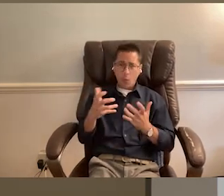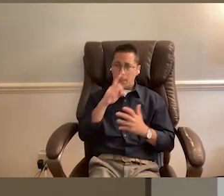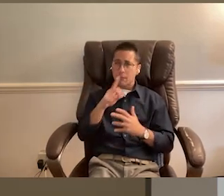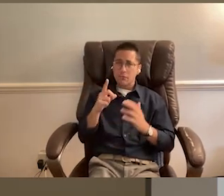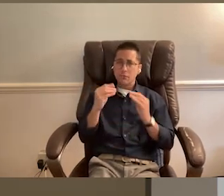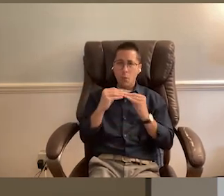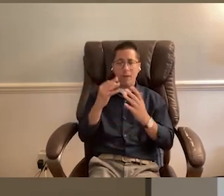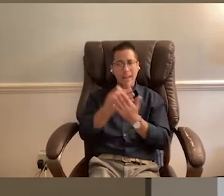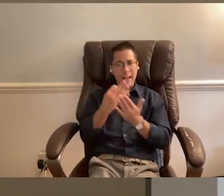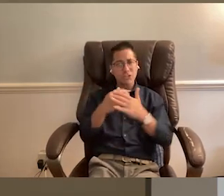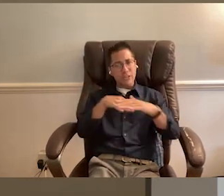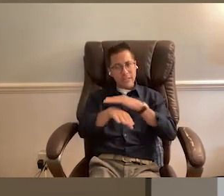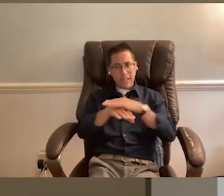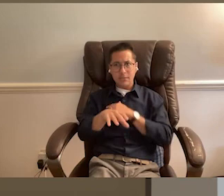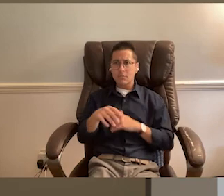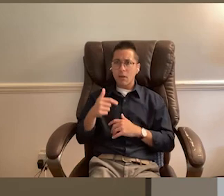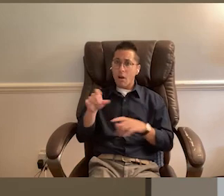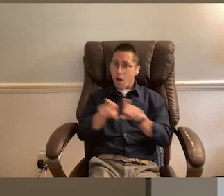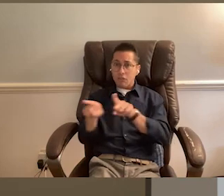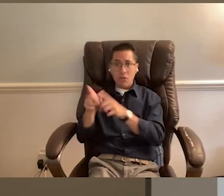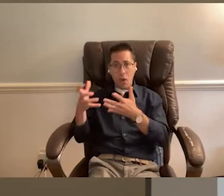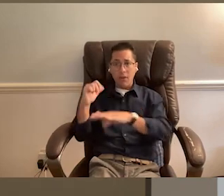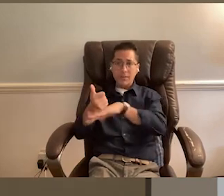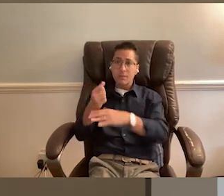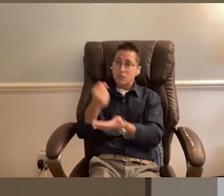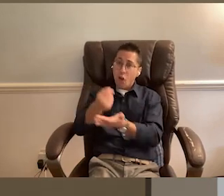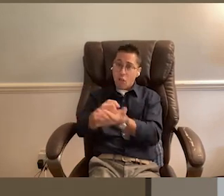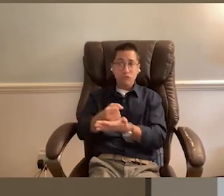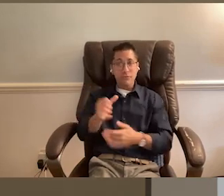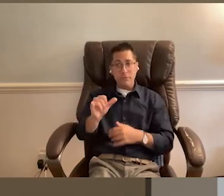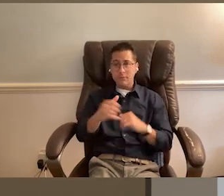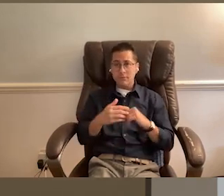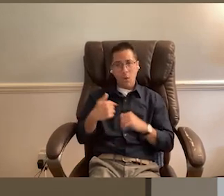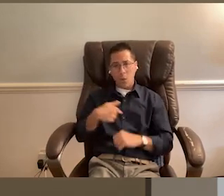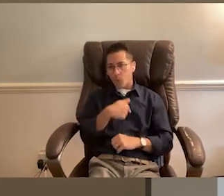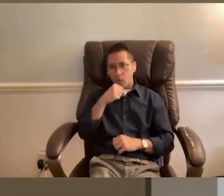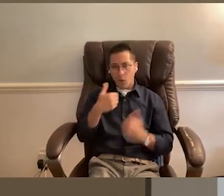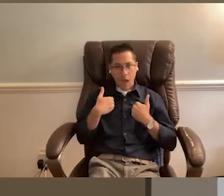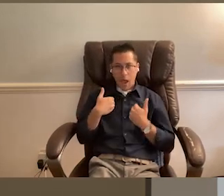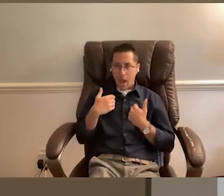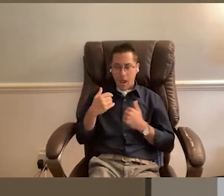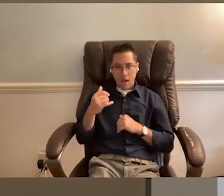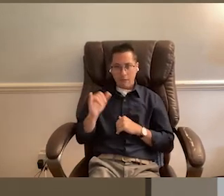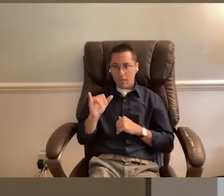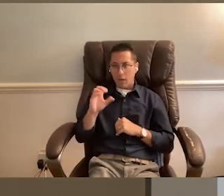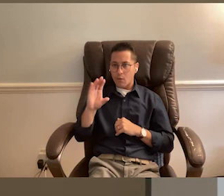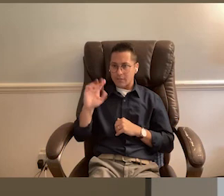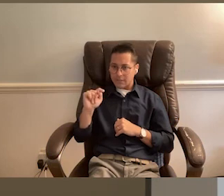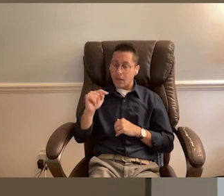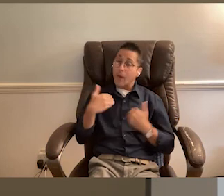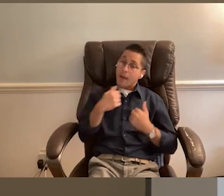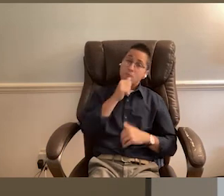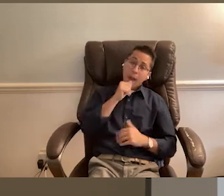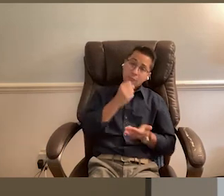try to work with people on funding. We are trying to figure out how to take Florida prepaid now. We're getting a lot of